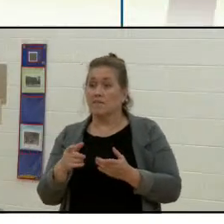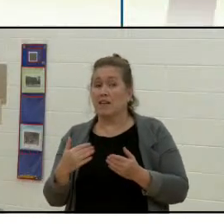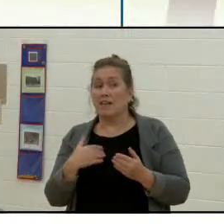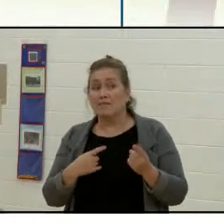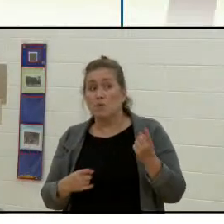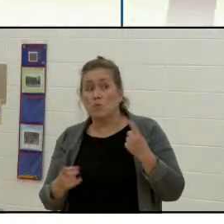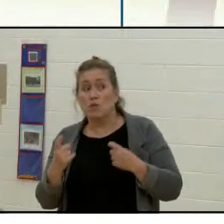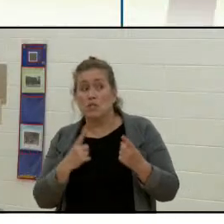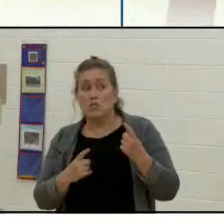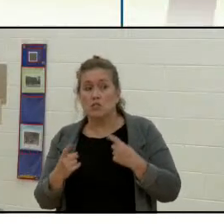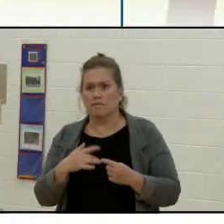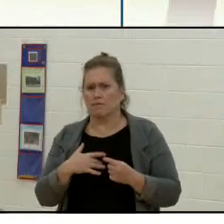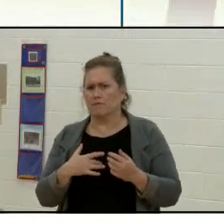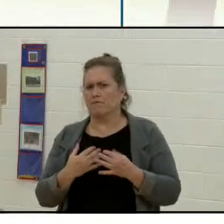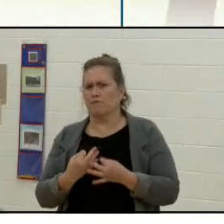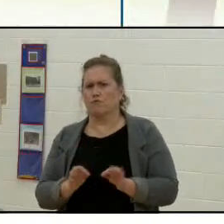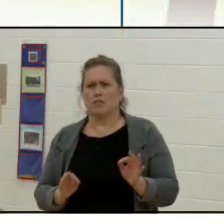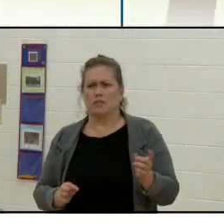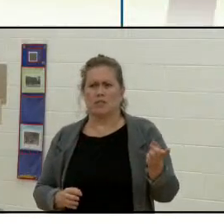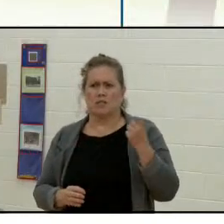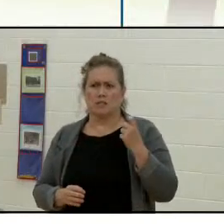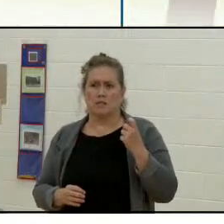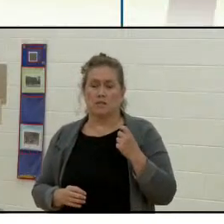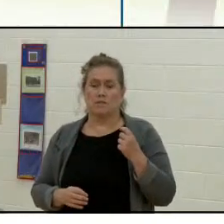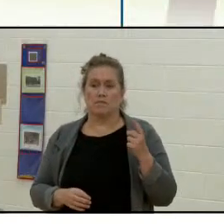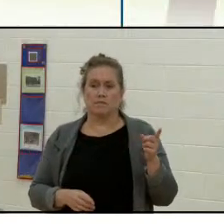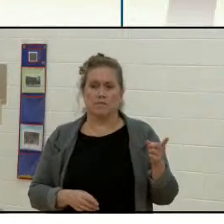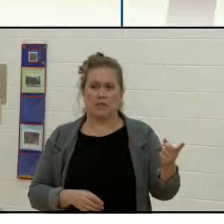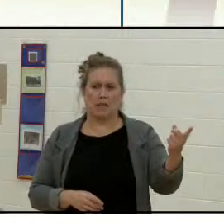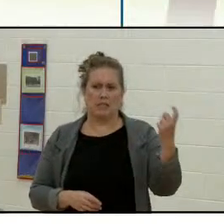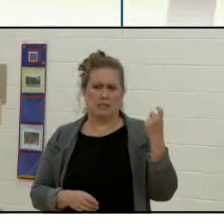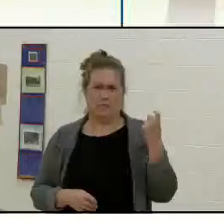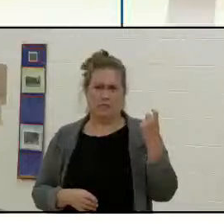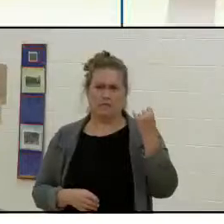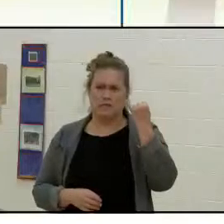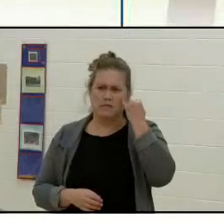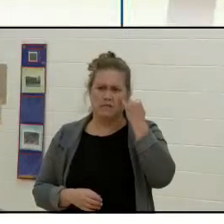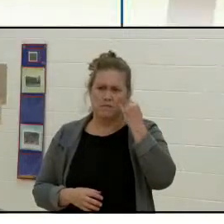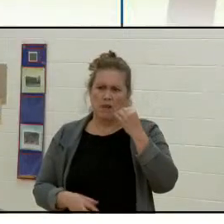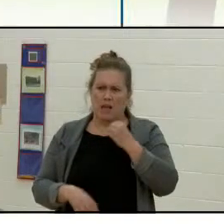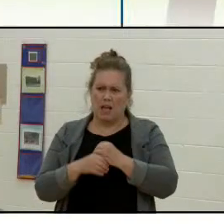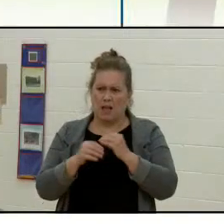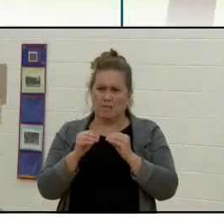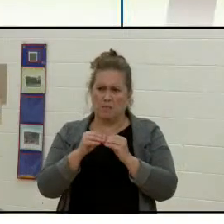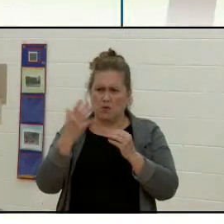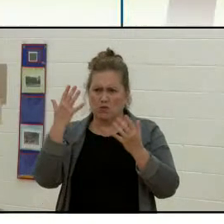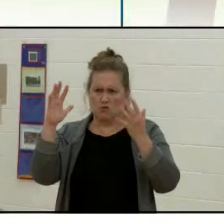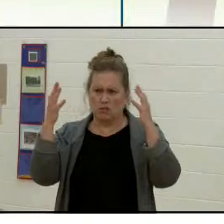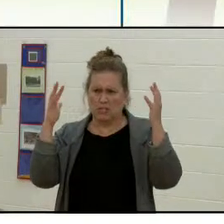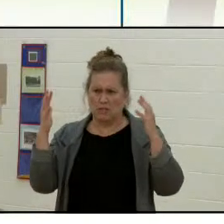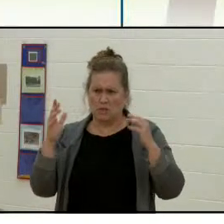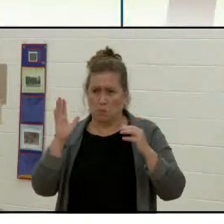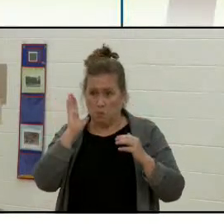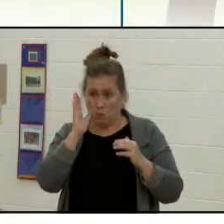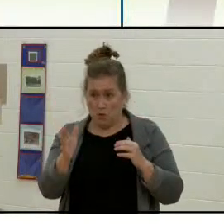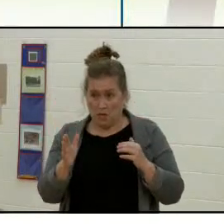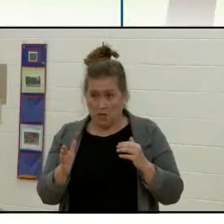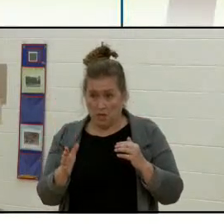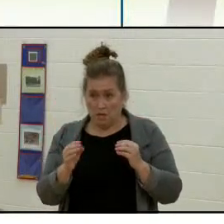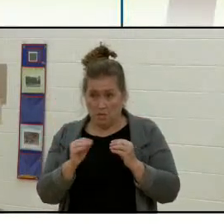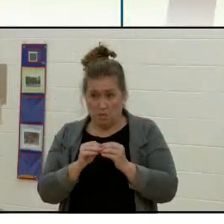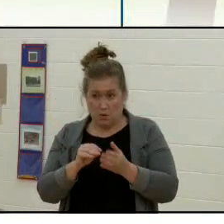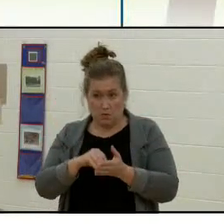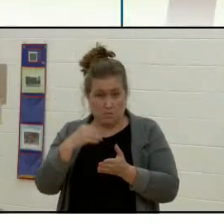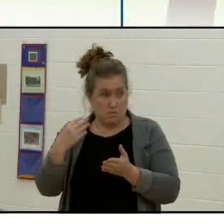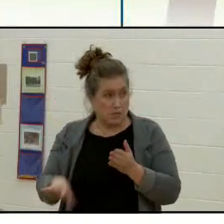at any point, sure. Putting trees down there, who's gonna take them off and people need to do? Is that gonna be more expensive for the city to come up and clean them than the